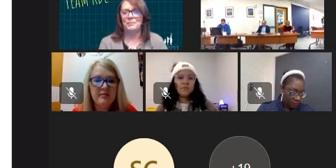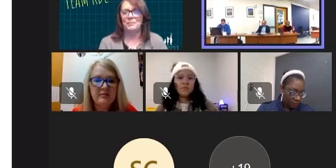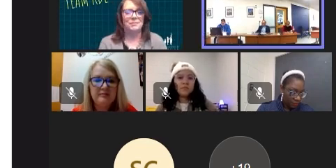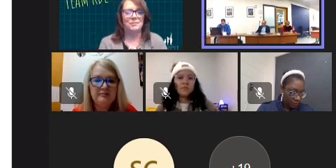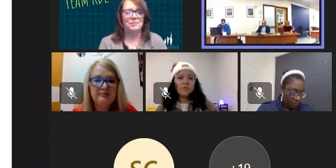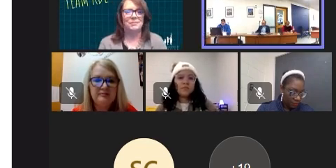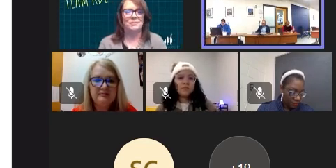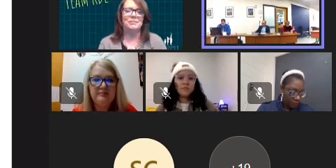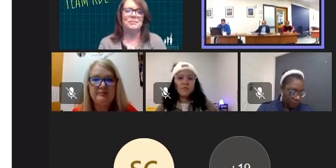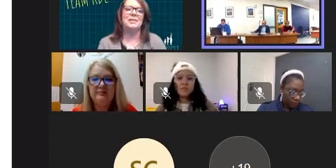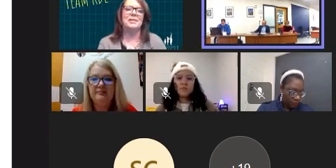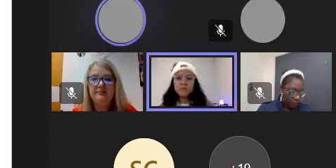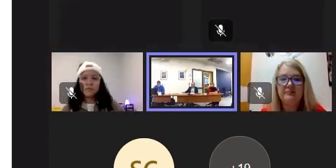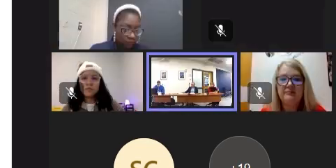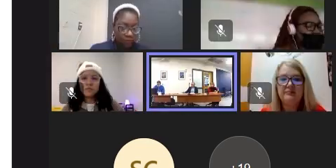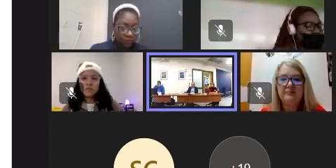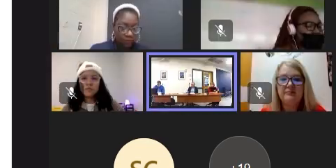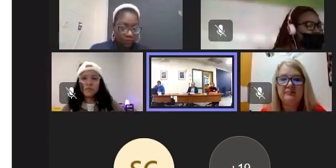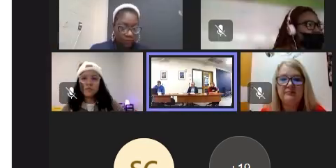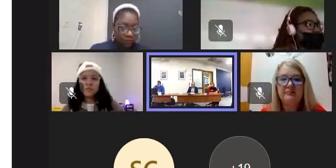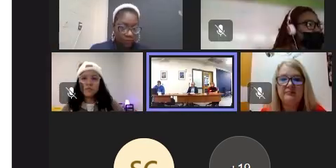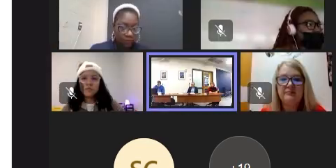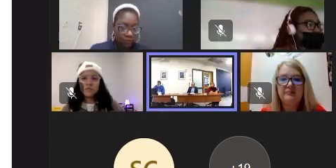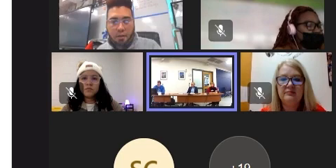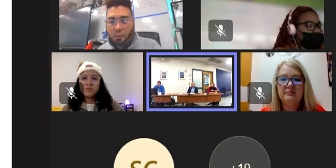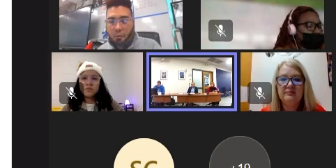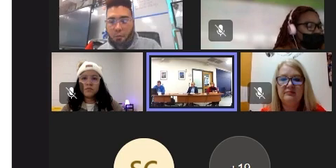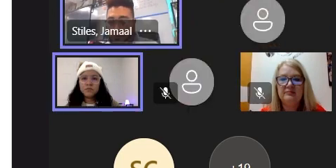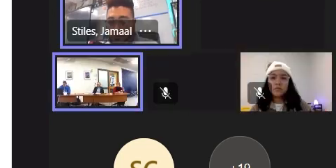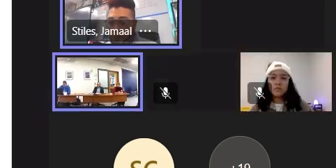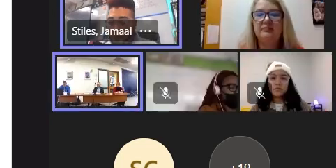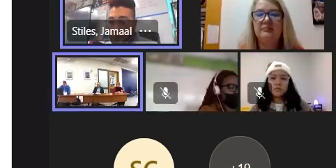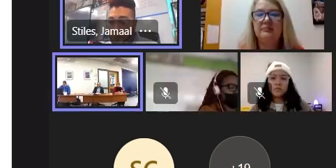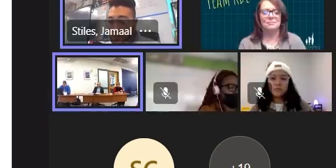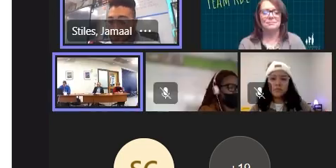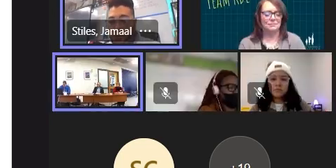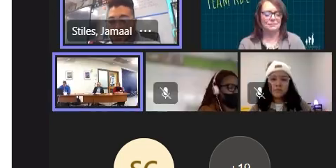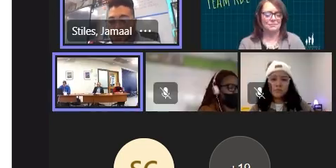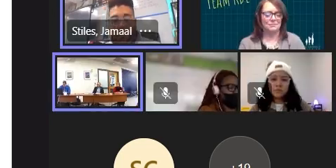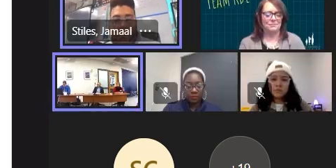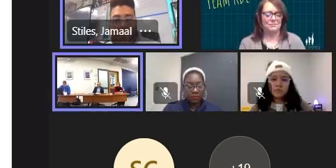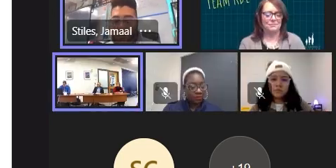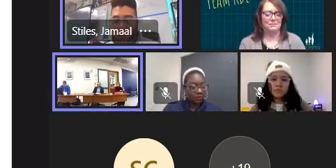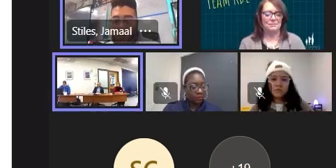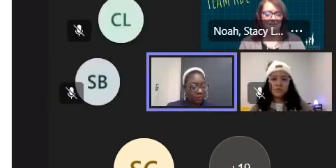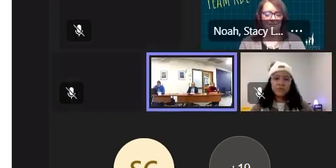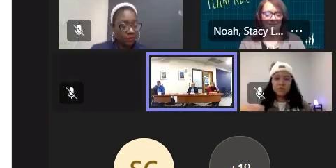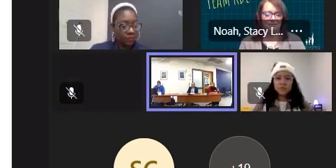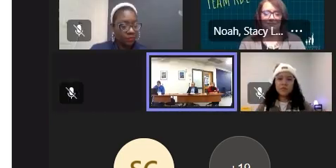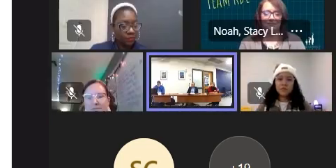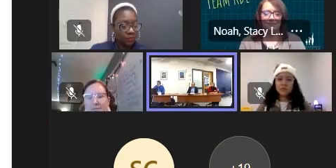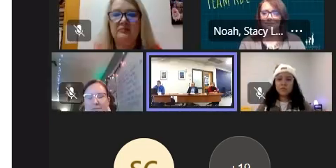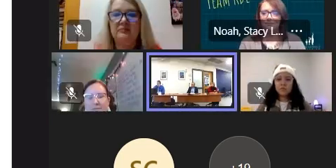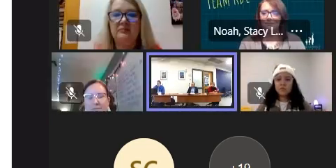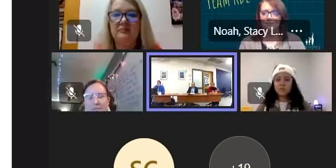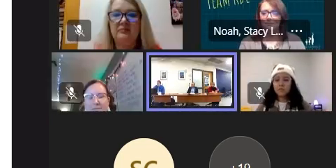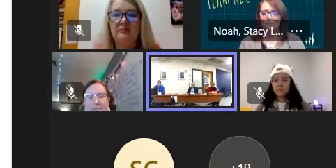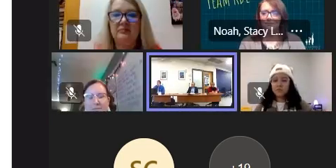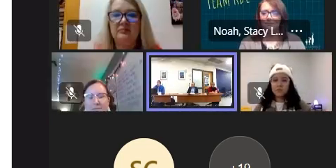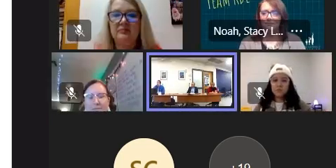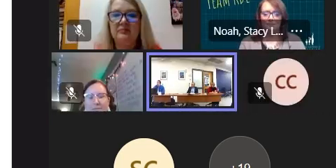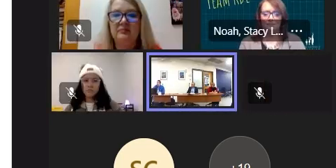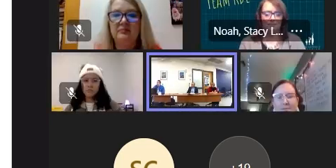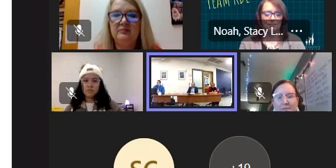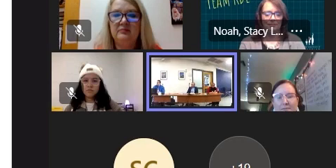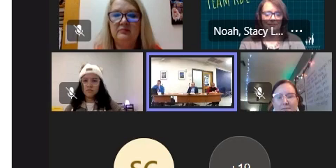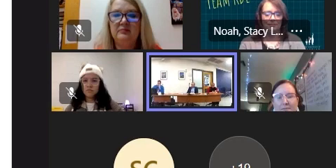good morning, everybody. I'm Jamal Stiles. I'll be serving as your TAC chairperson for the next year. I'm a teacher at Washington County High School, and I